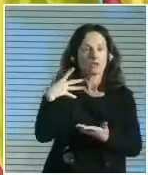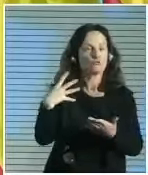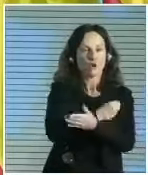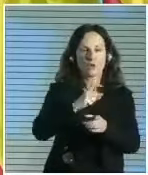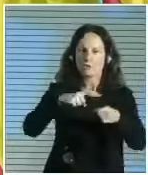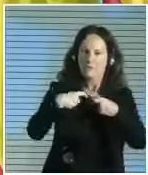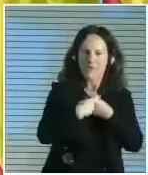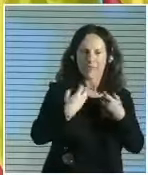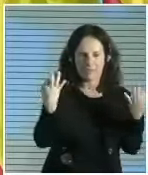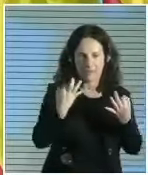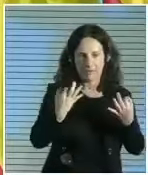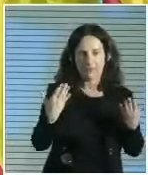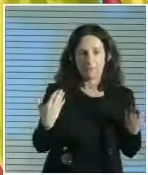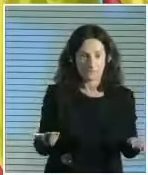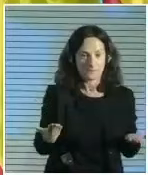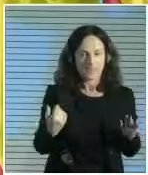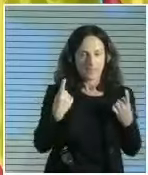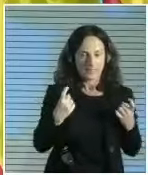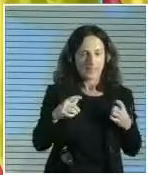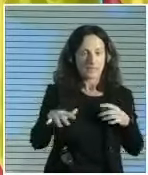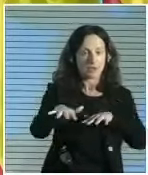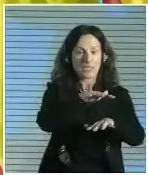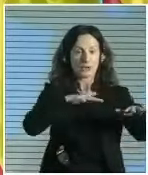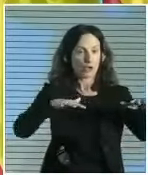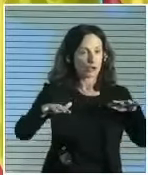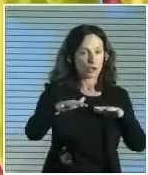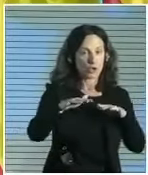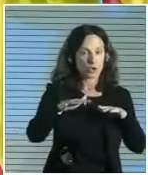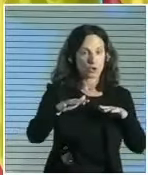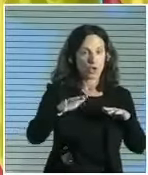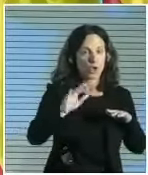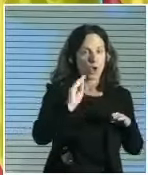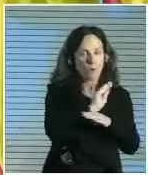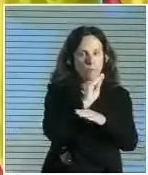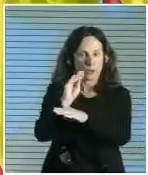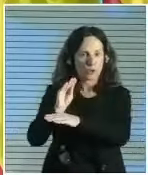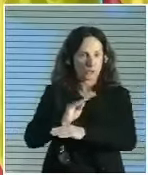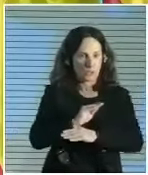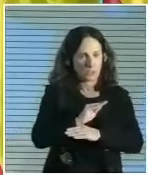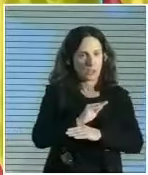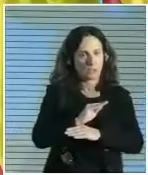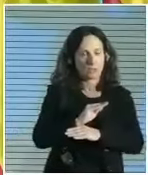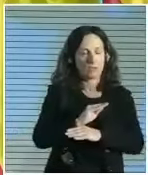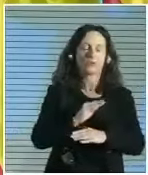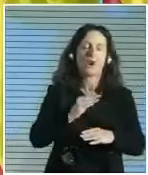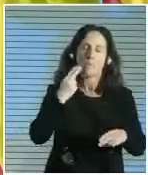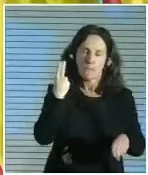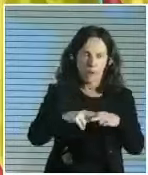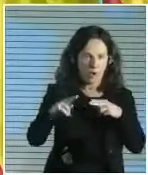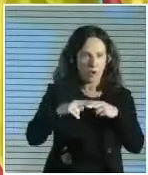by better policies. So from your experience, what role